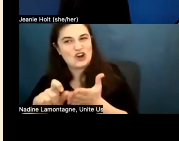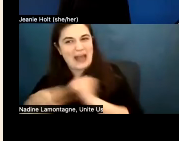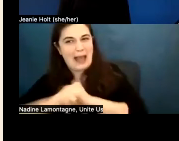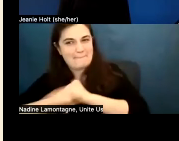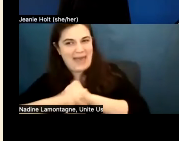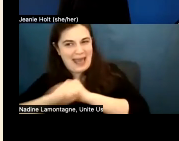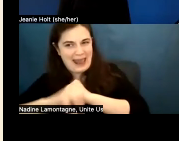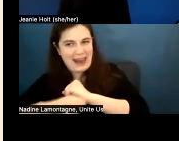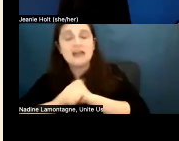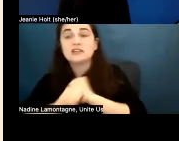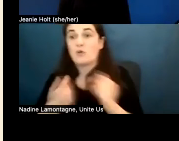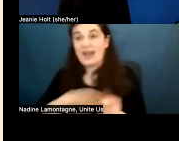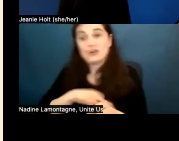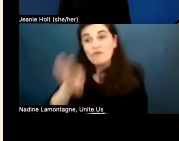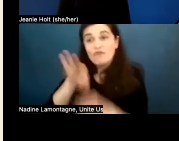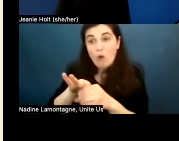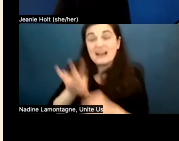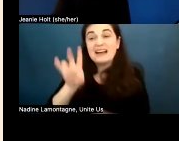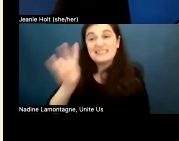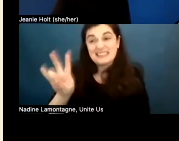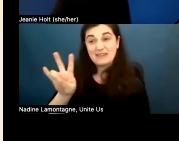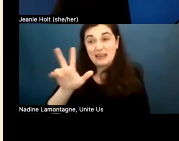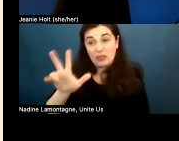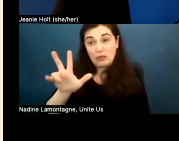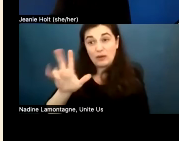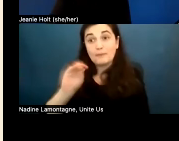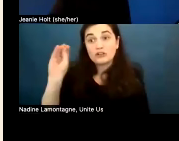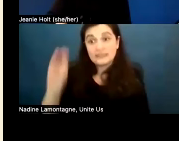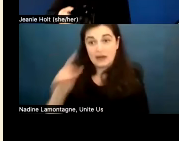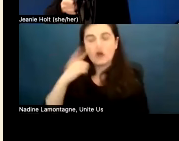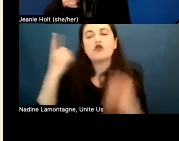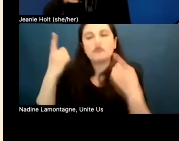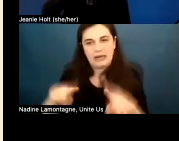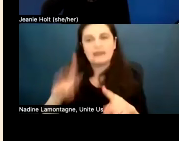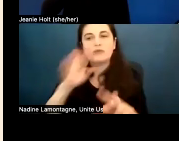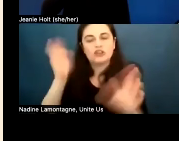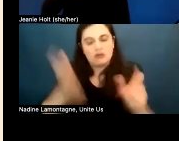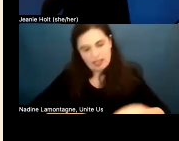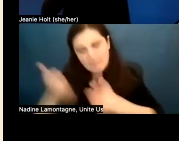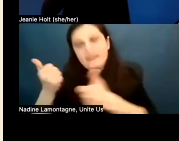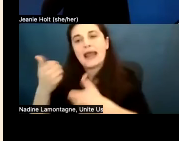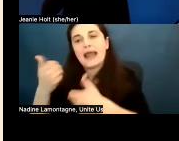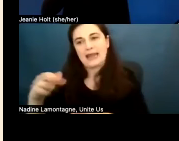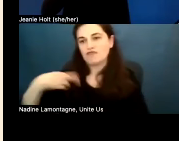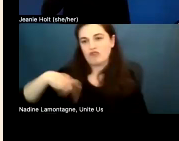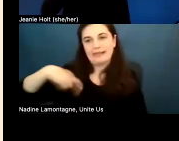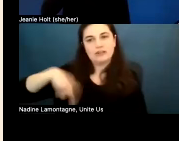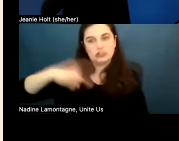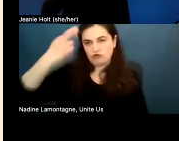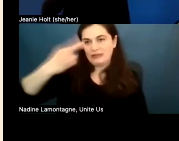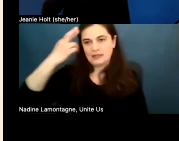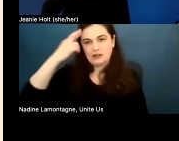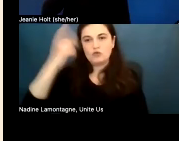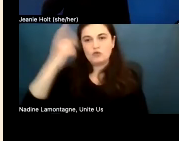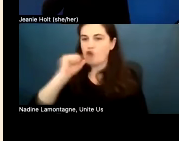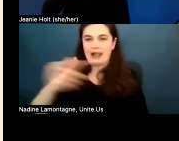which 73% of Mainers agreed that we should eliminate those non-medical exemptions. So it was a big